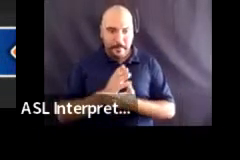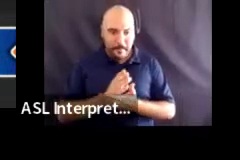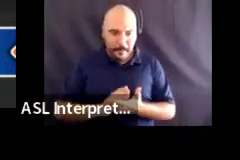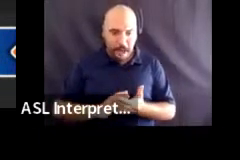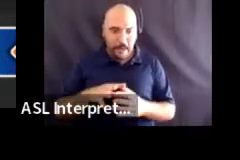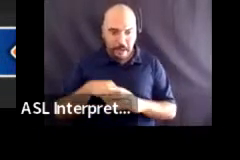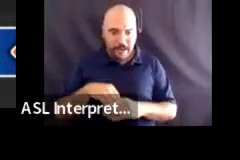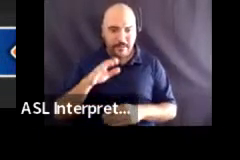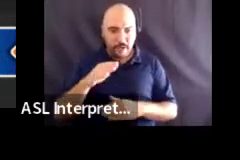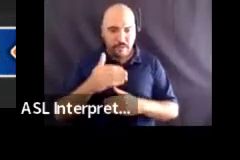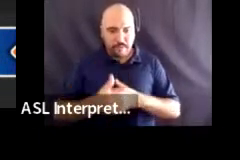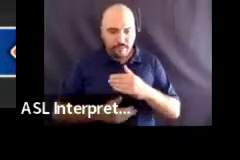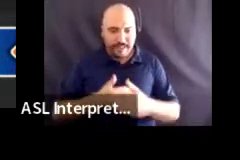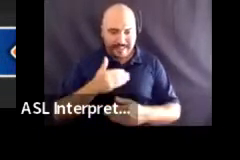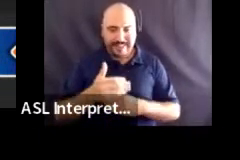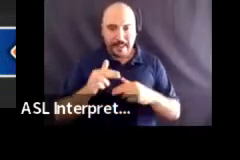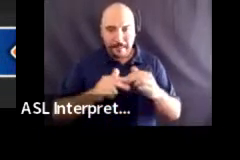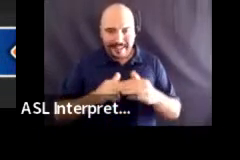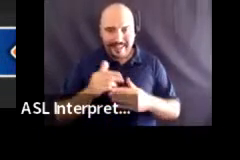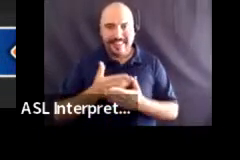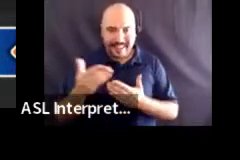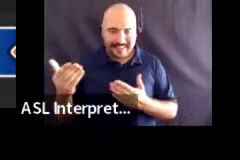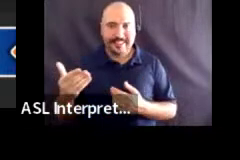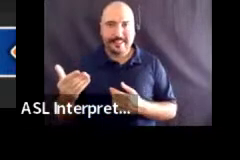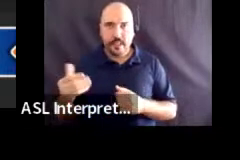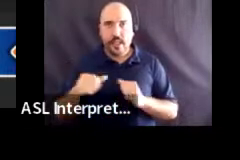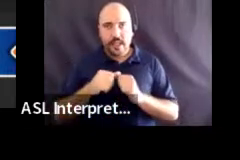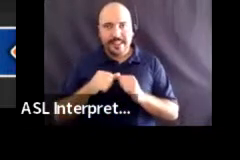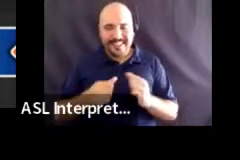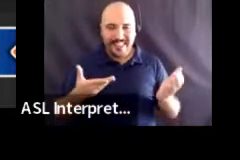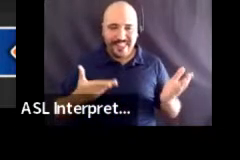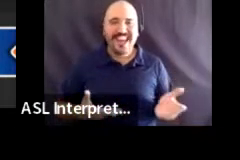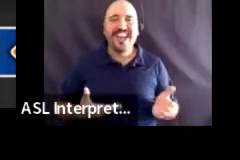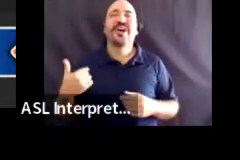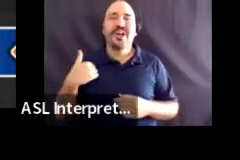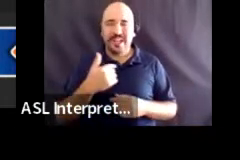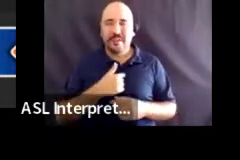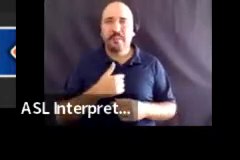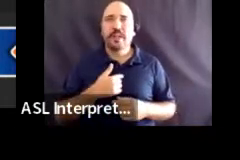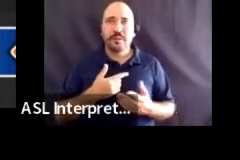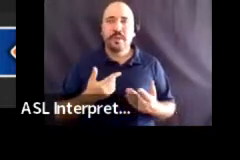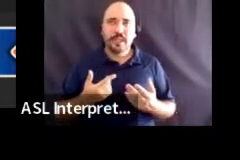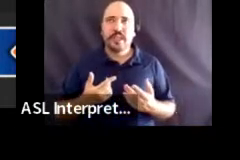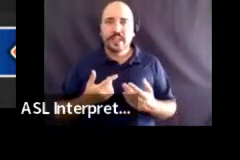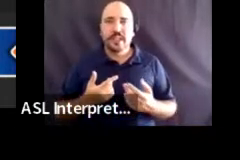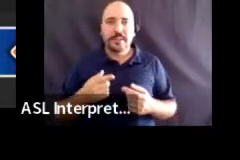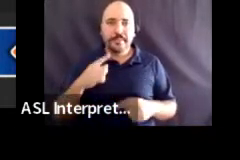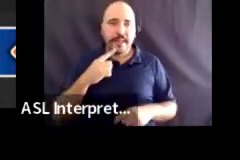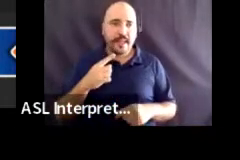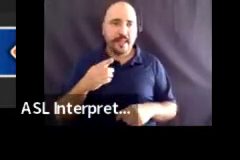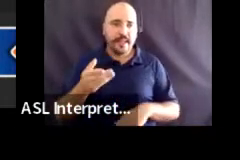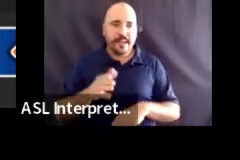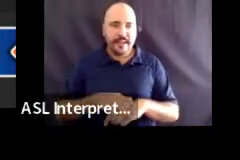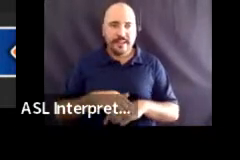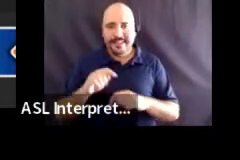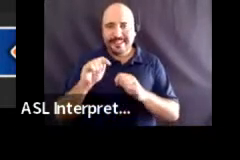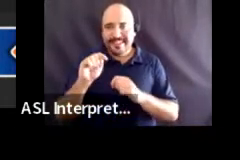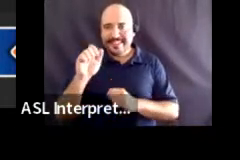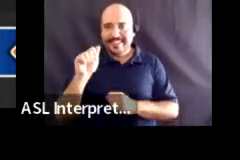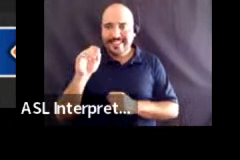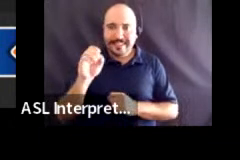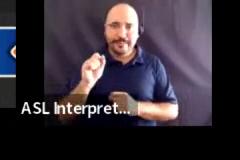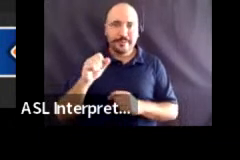of your process of building things constantly there. I mean, we would literally be on a Teams call or a